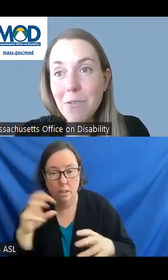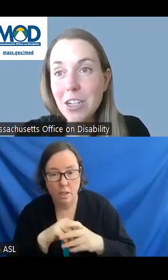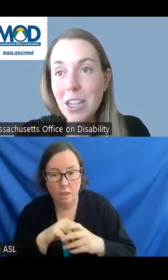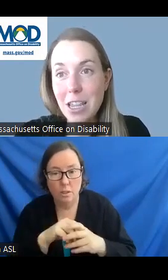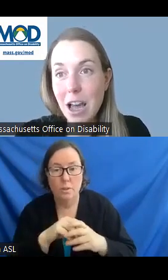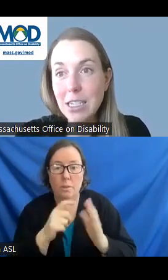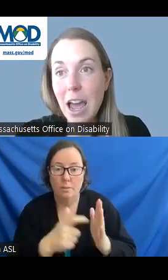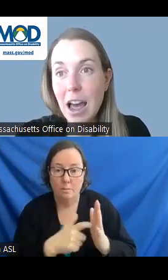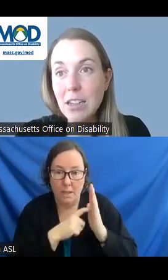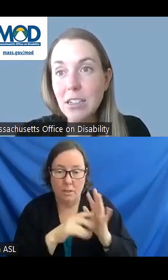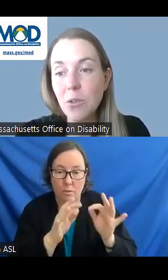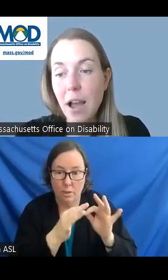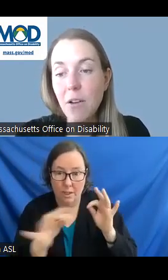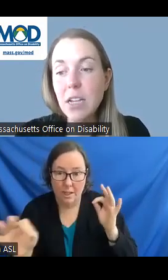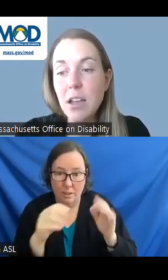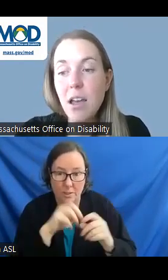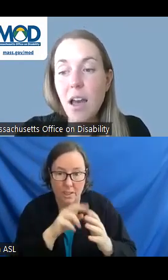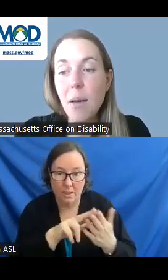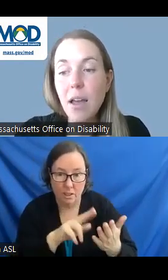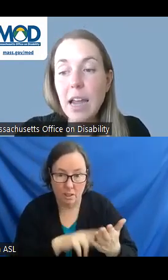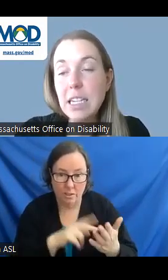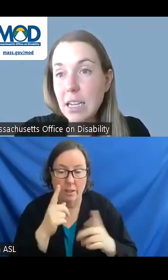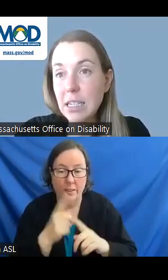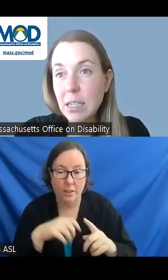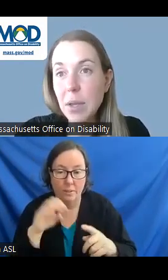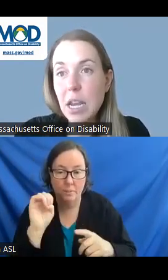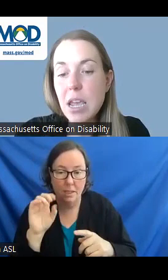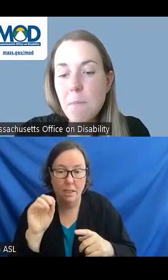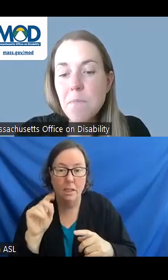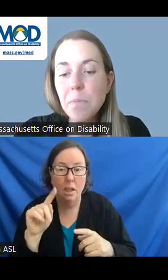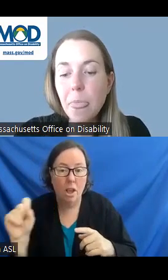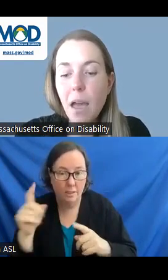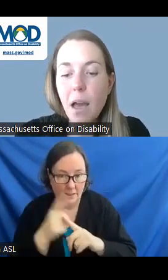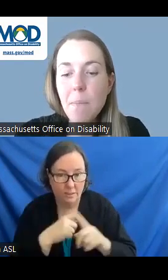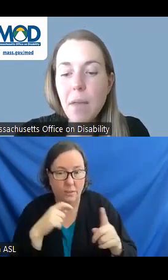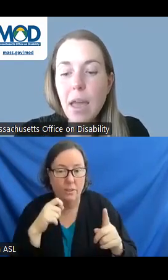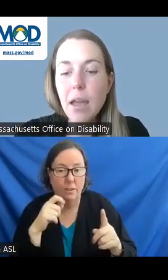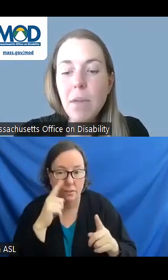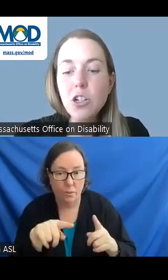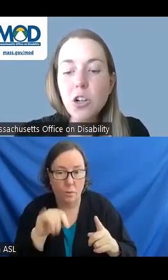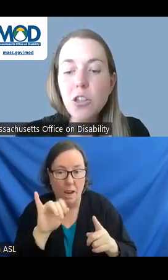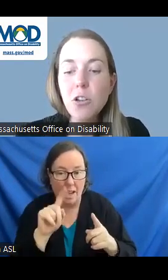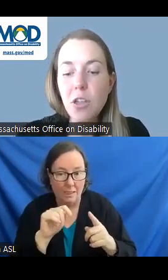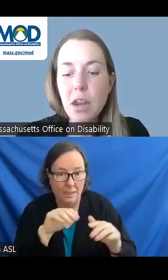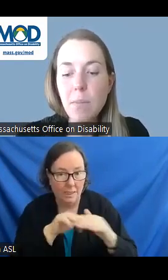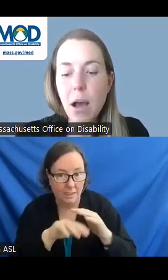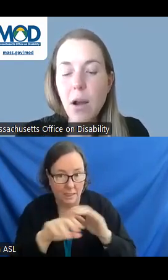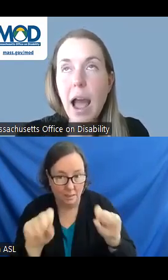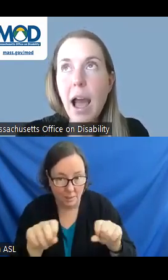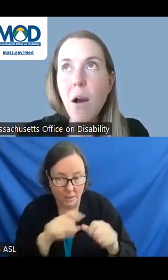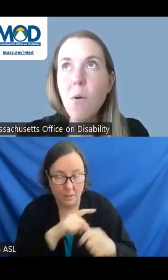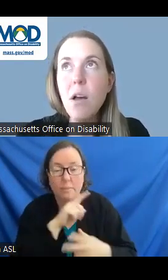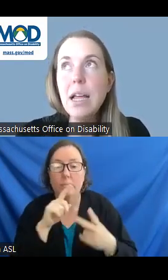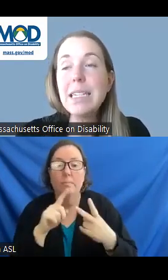contract language that EATS has around IT accessibility, and make sure that you're thinking